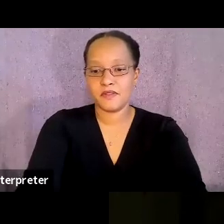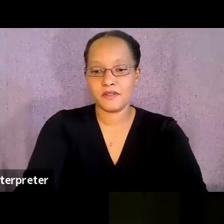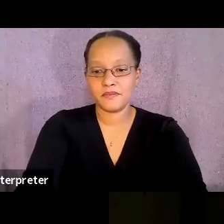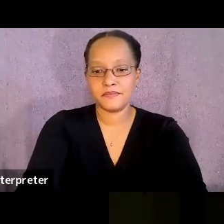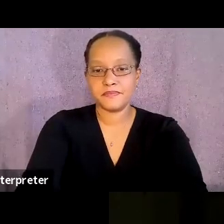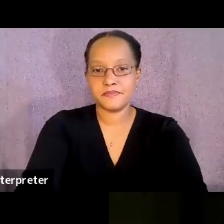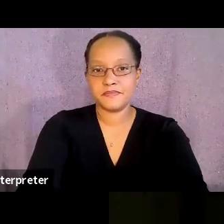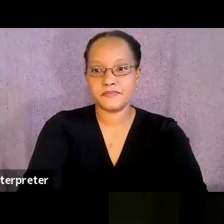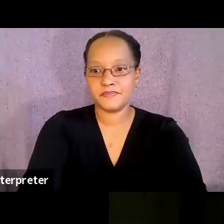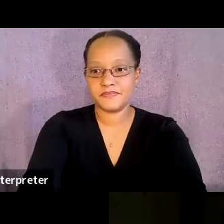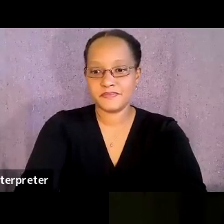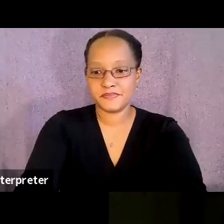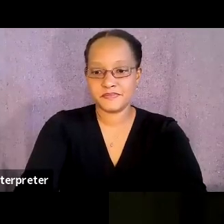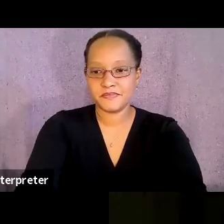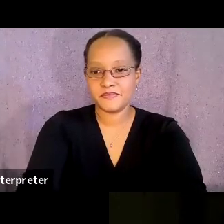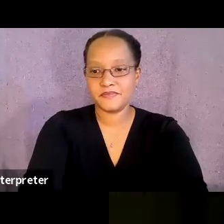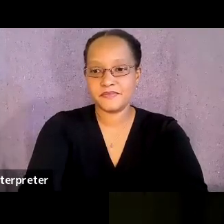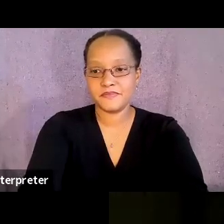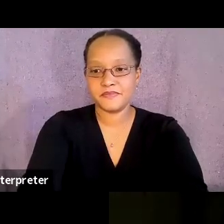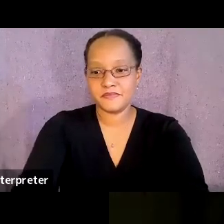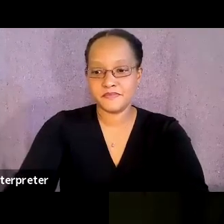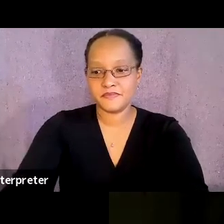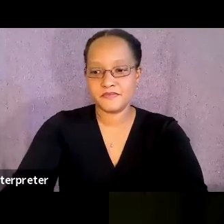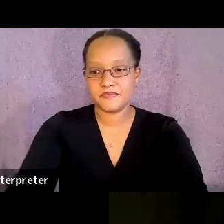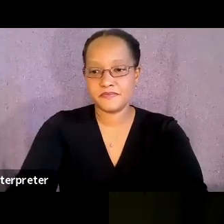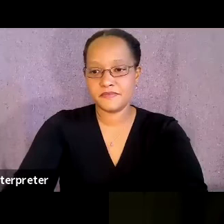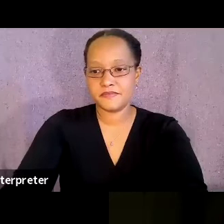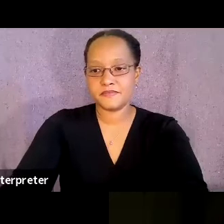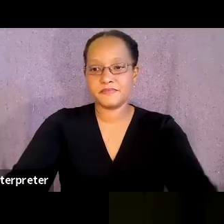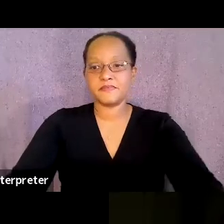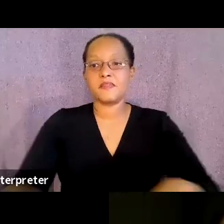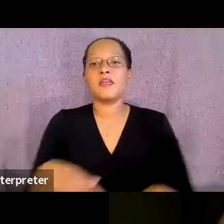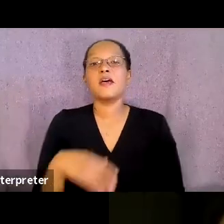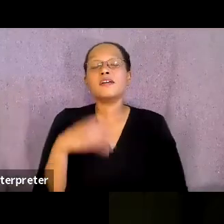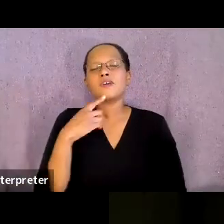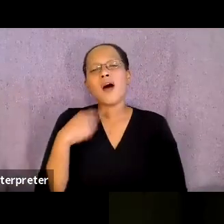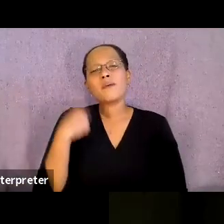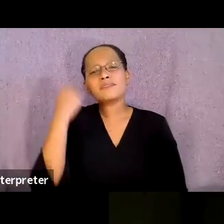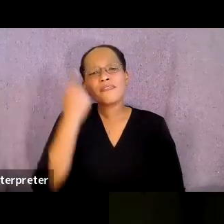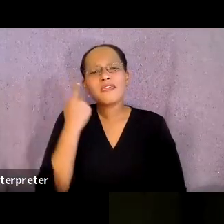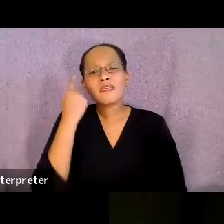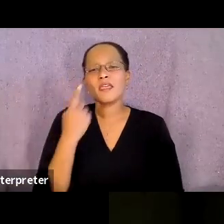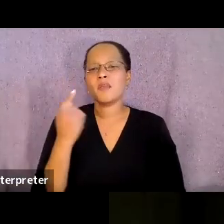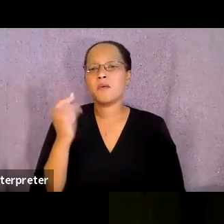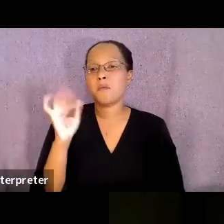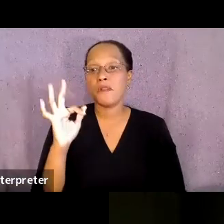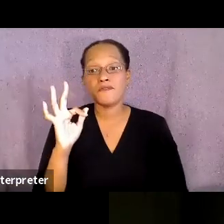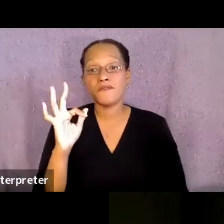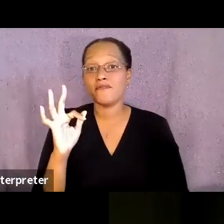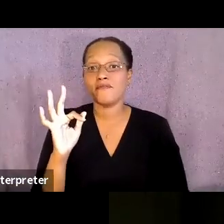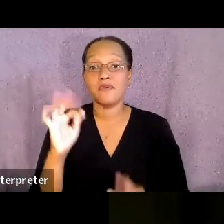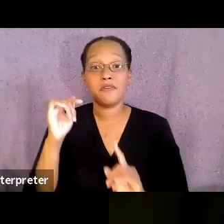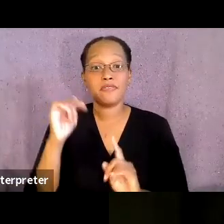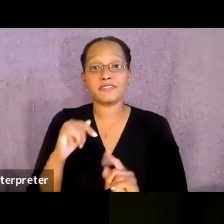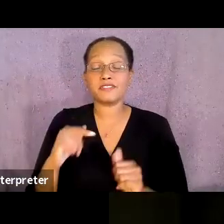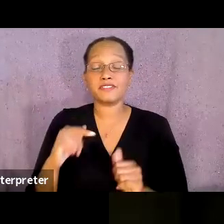what if this was by only shot? Like, this is, what if this is the first and maybe last book I'll